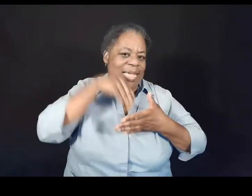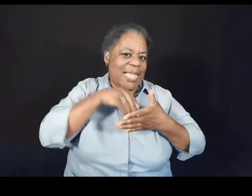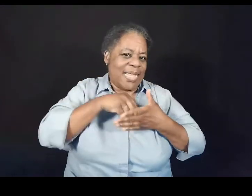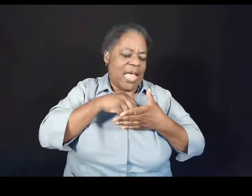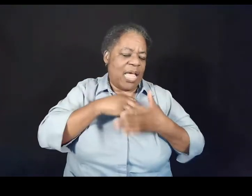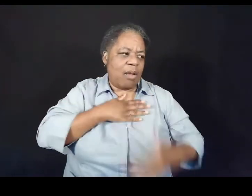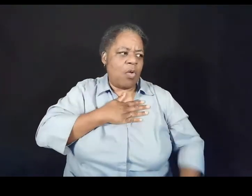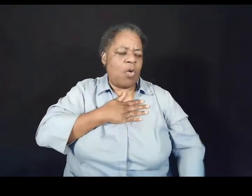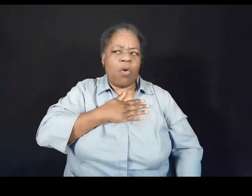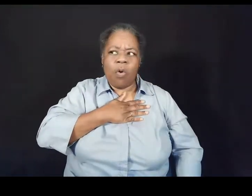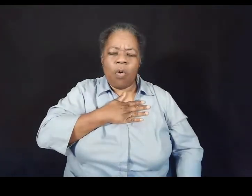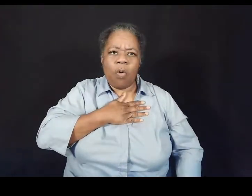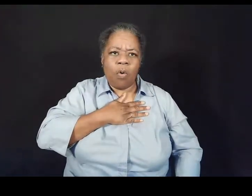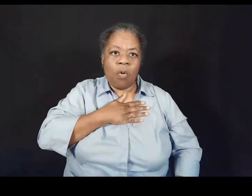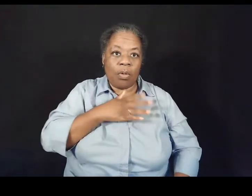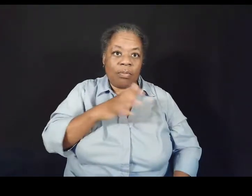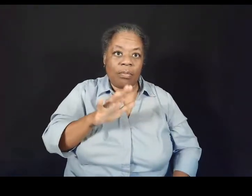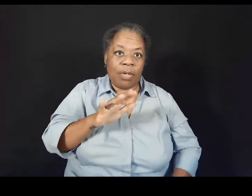them.